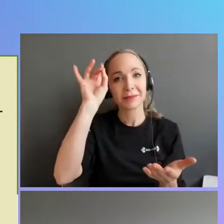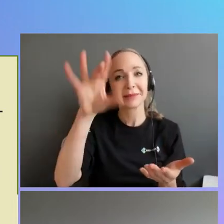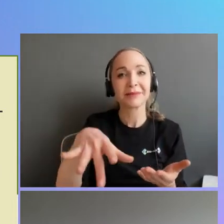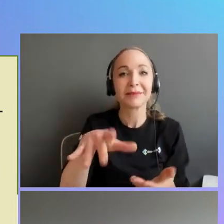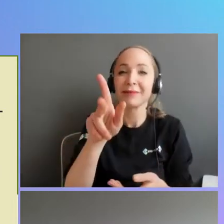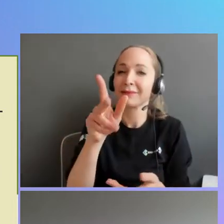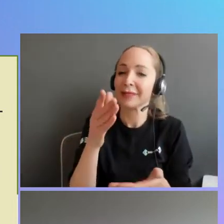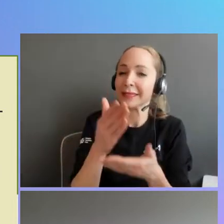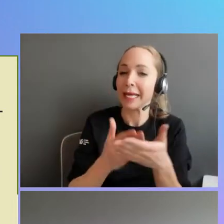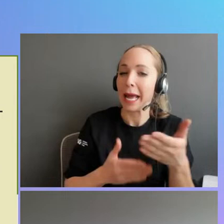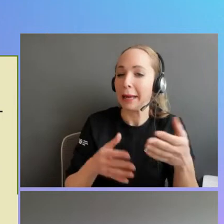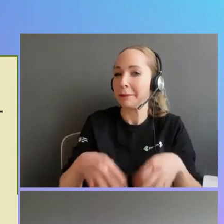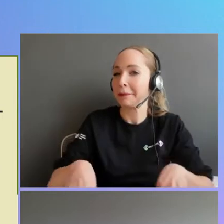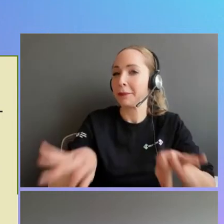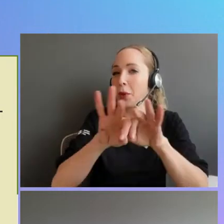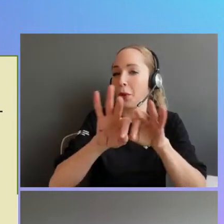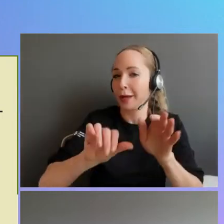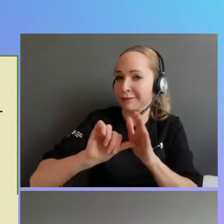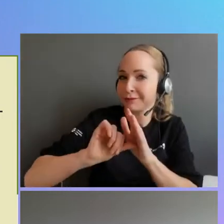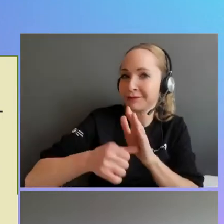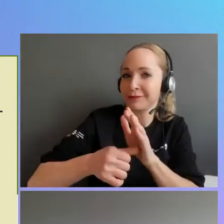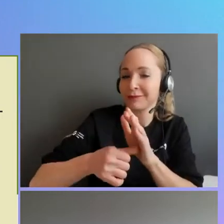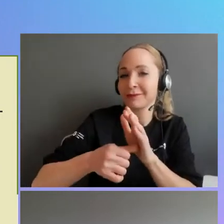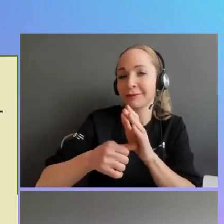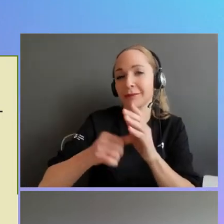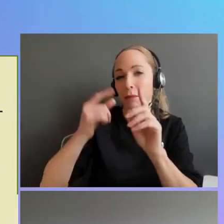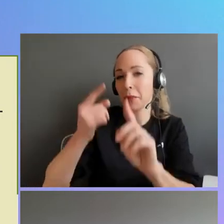the most important takeaways from this.